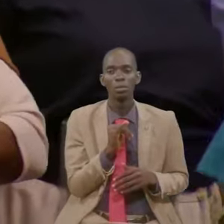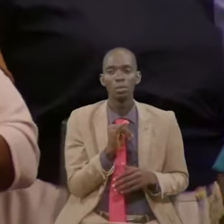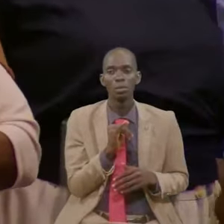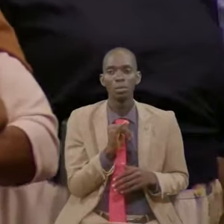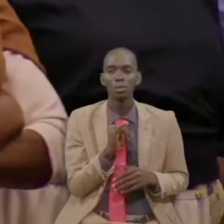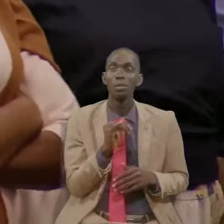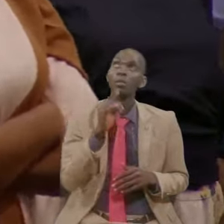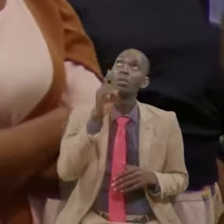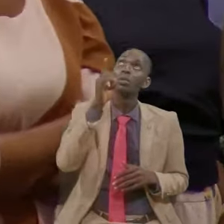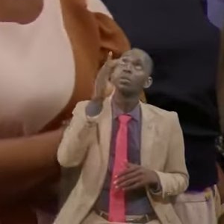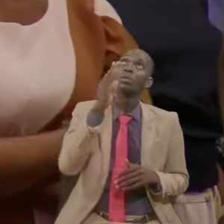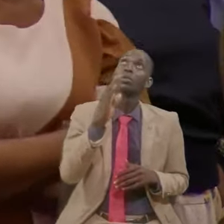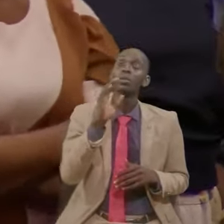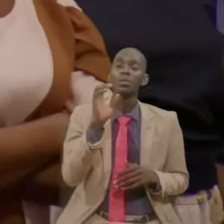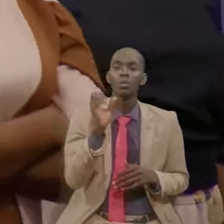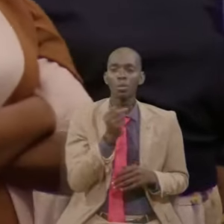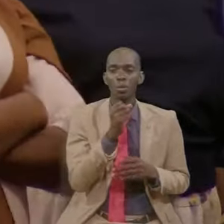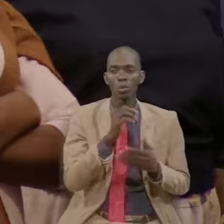God's glory.